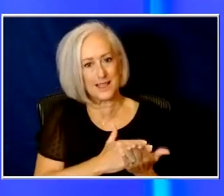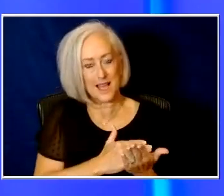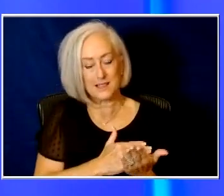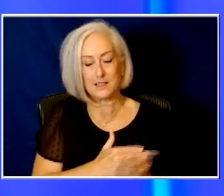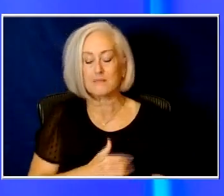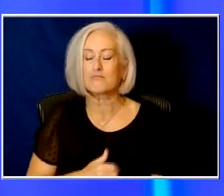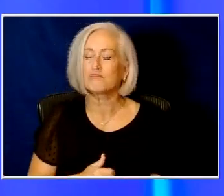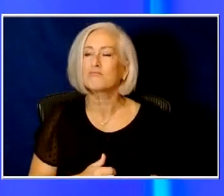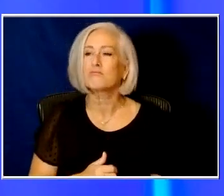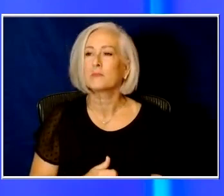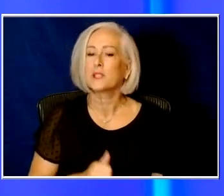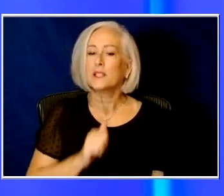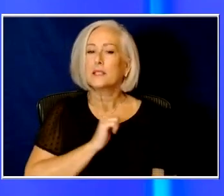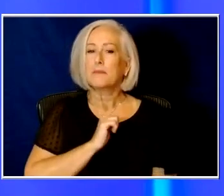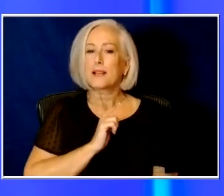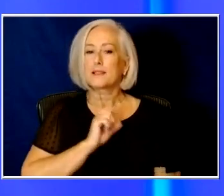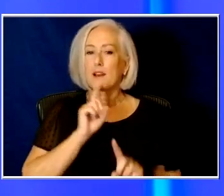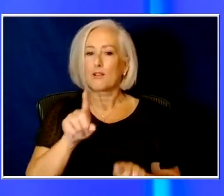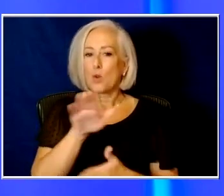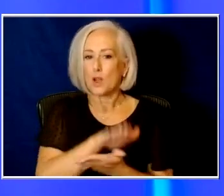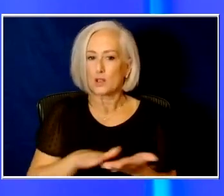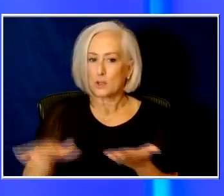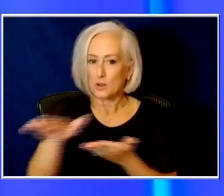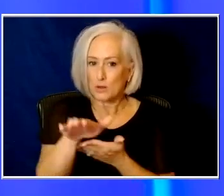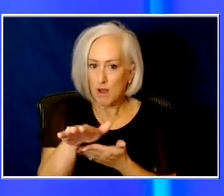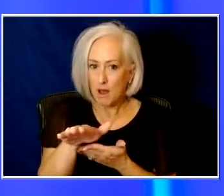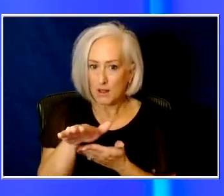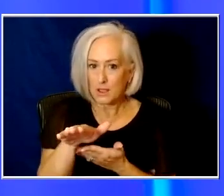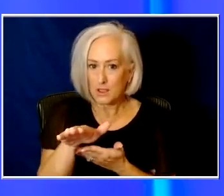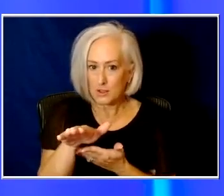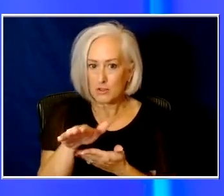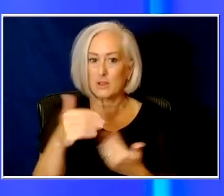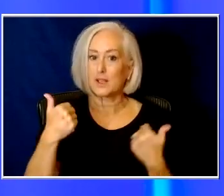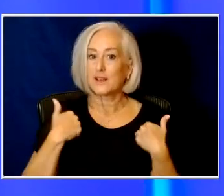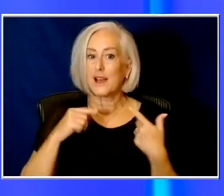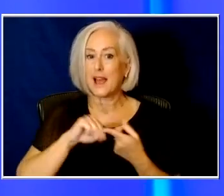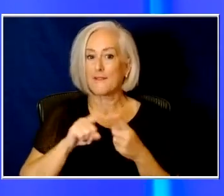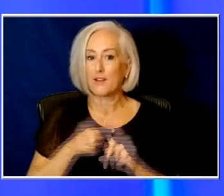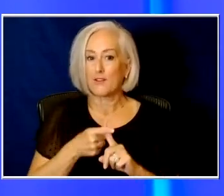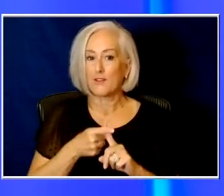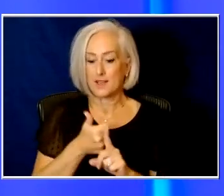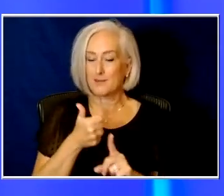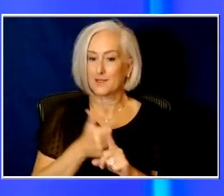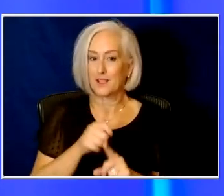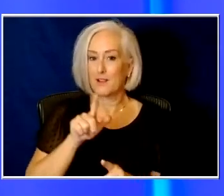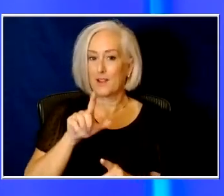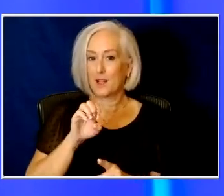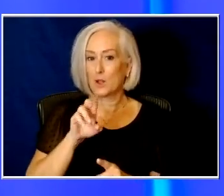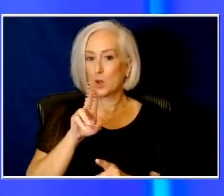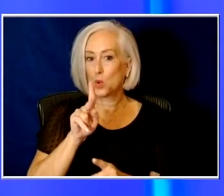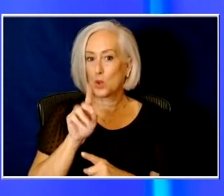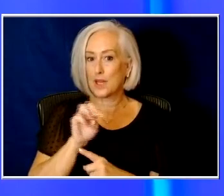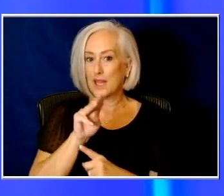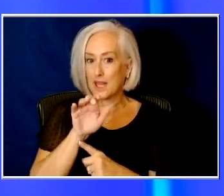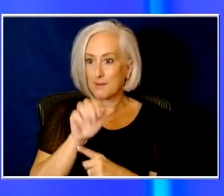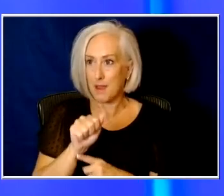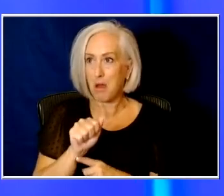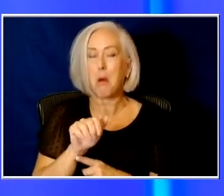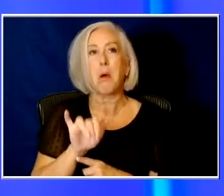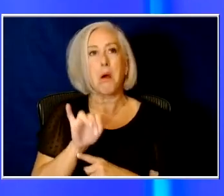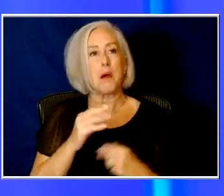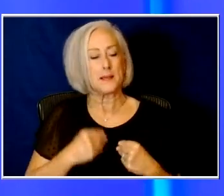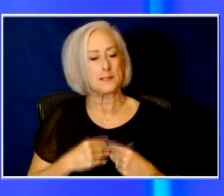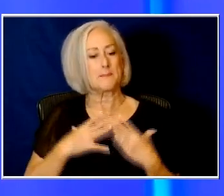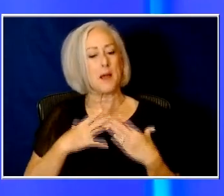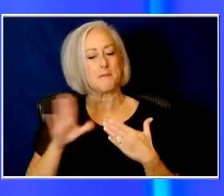had somebody a friend I think, who had leukemia. And that kind of inspired him to go on the